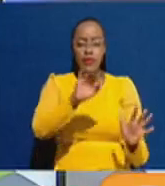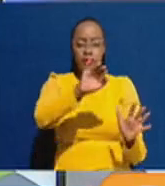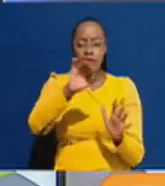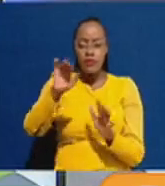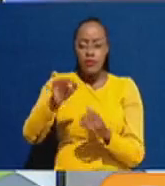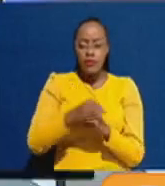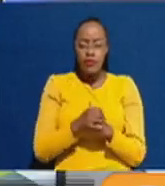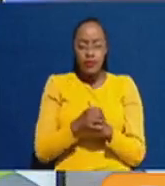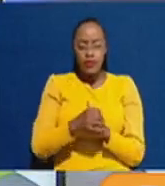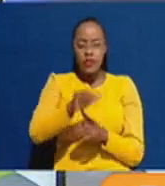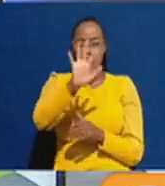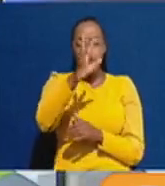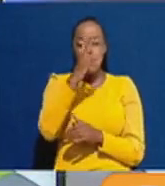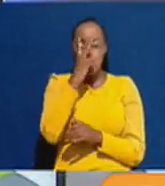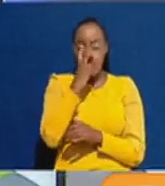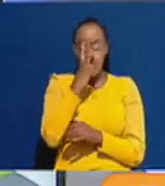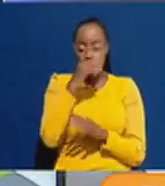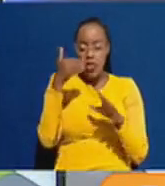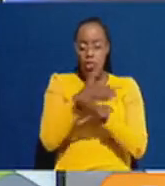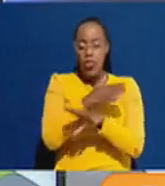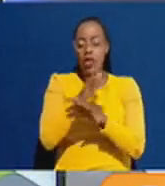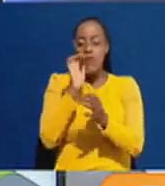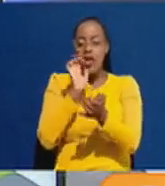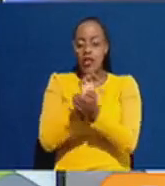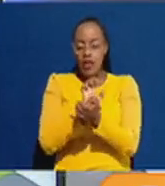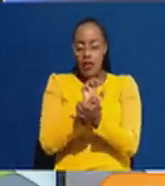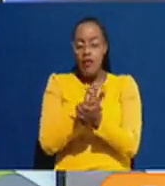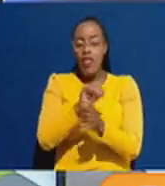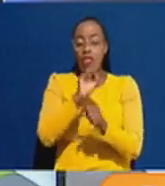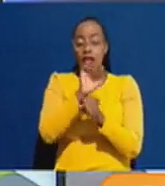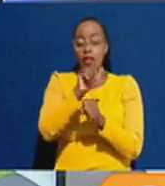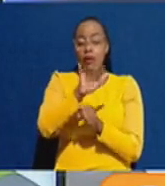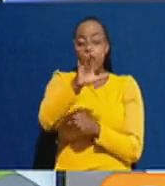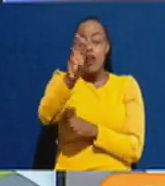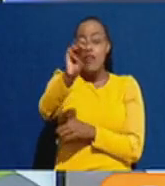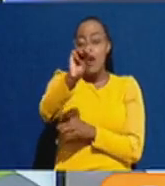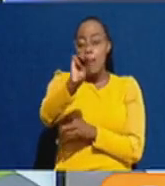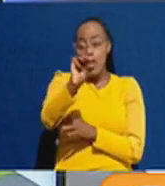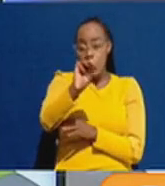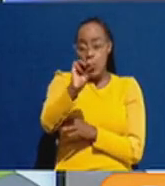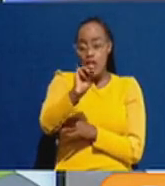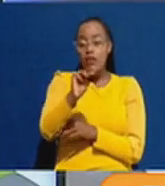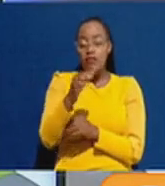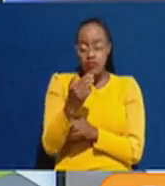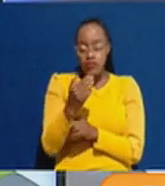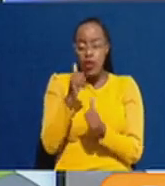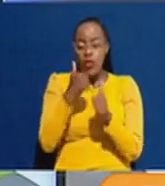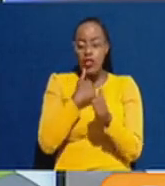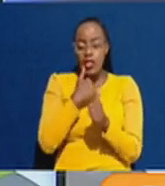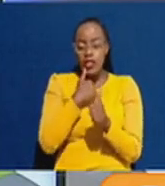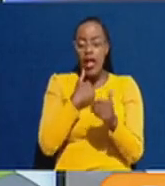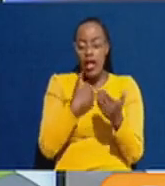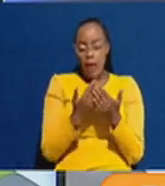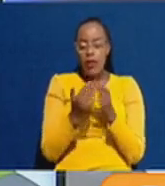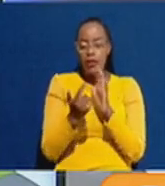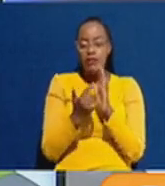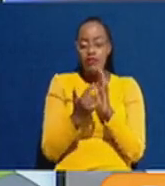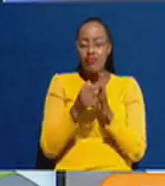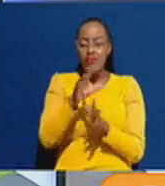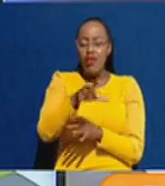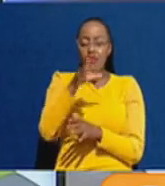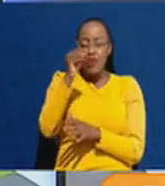To another story now, five suspected fraudsters arrested in a 13.5 million shilling gold scam, the latest to be revealed in